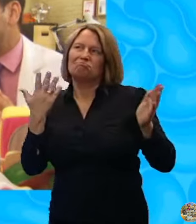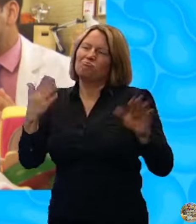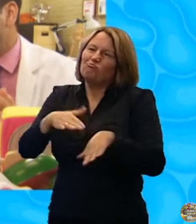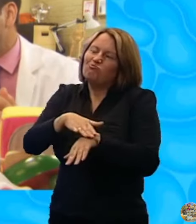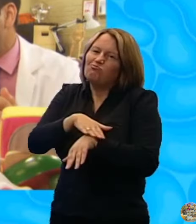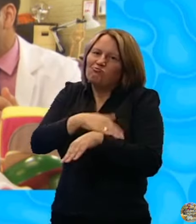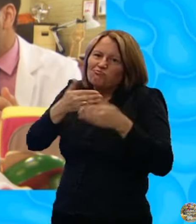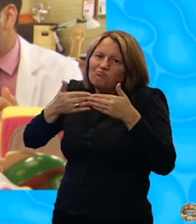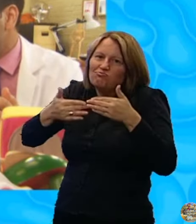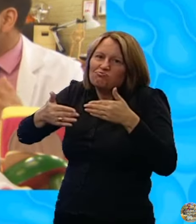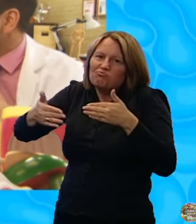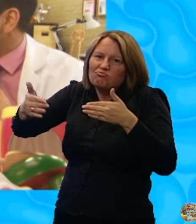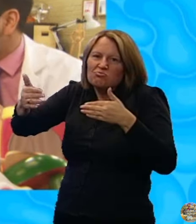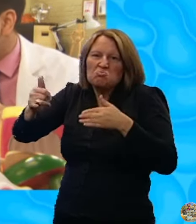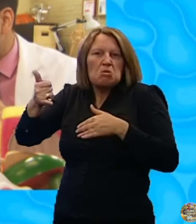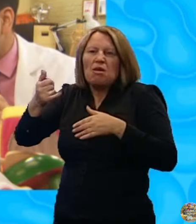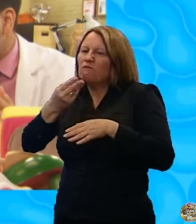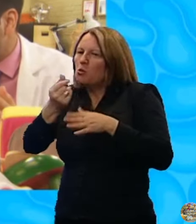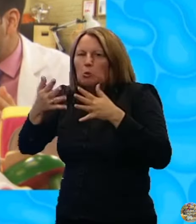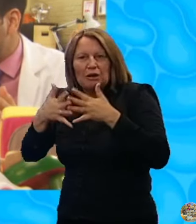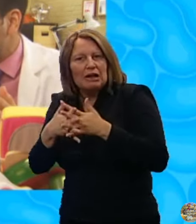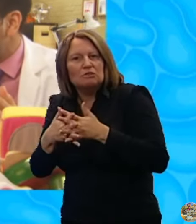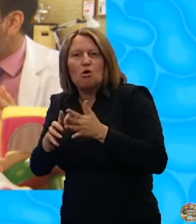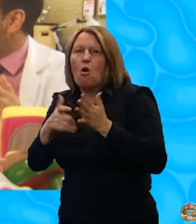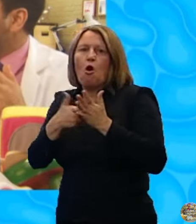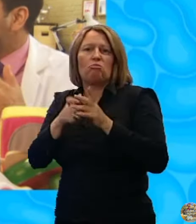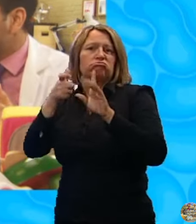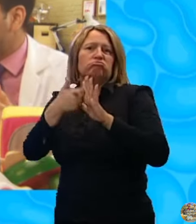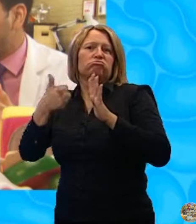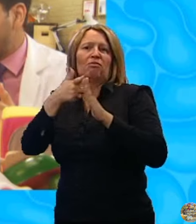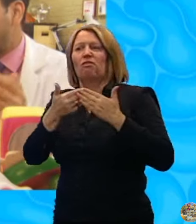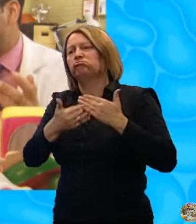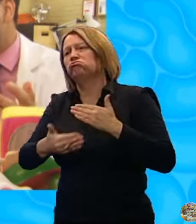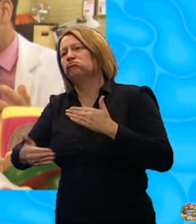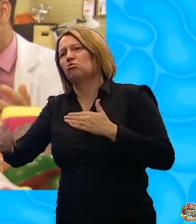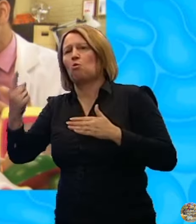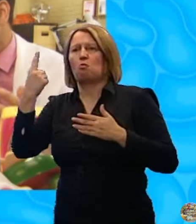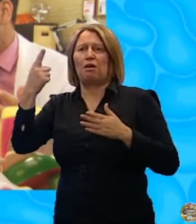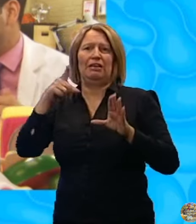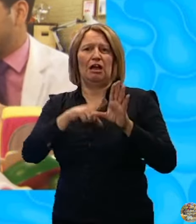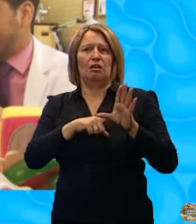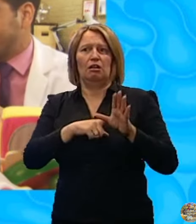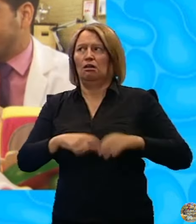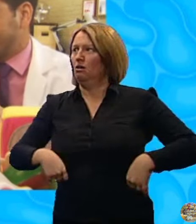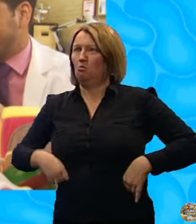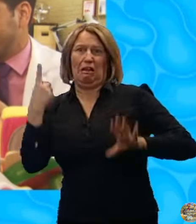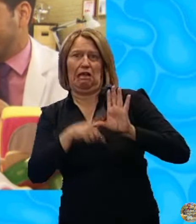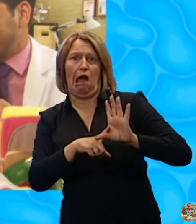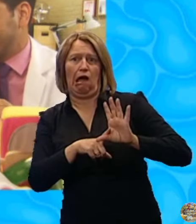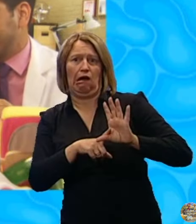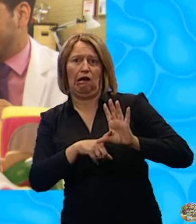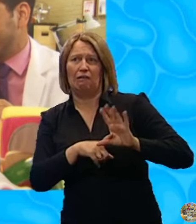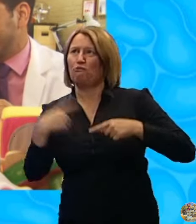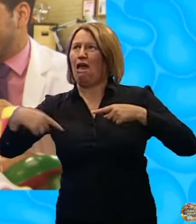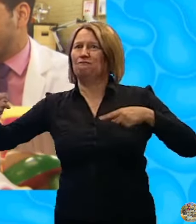it might take quite a while. Sometimes verucas go after a few weeks, but sometimes they hang about for a whole year. A whole